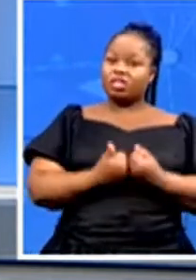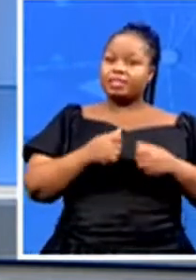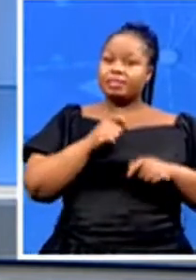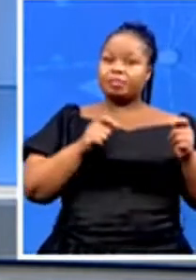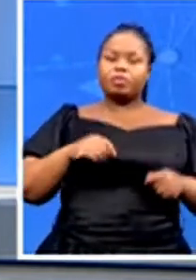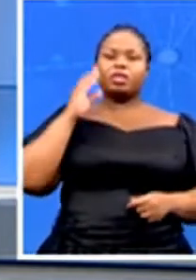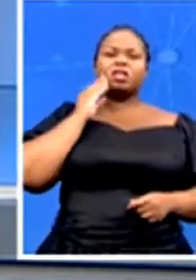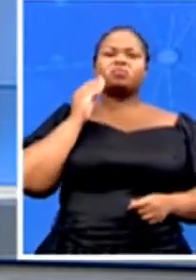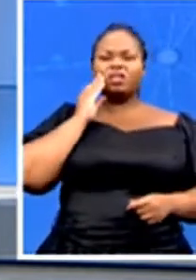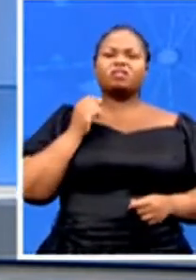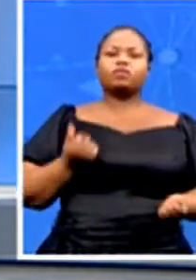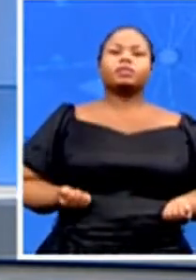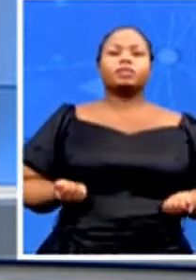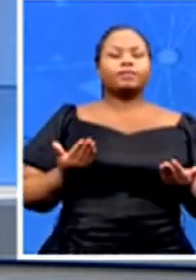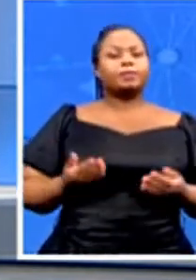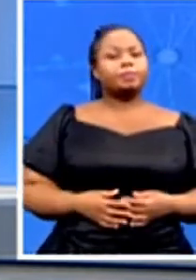issues.